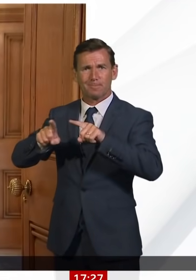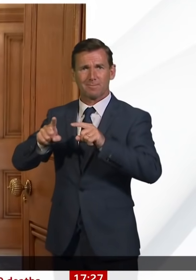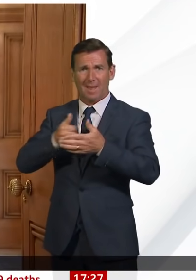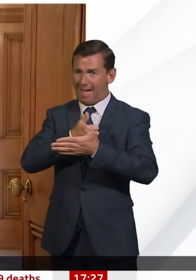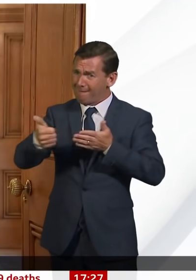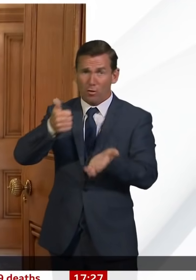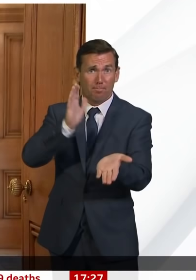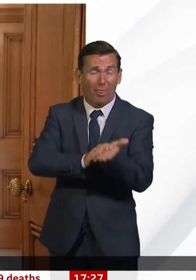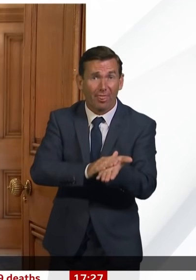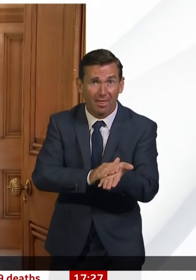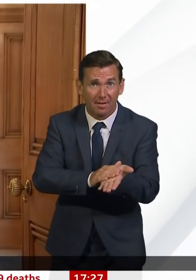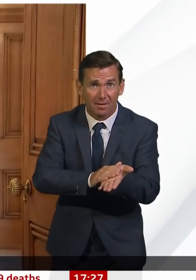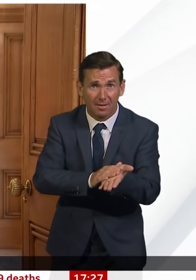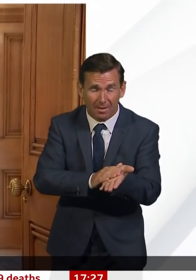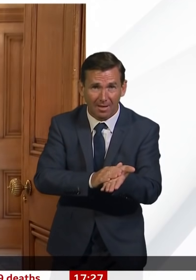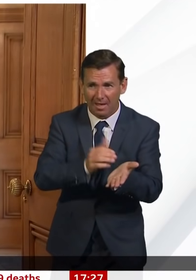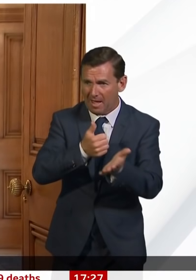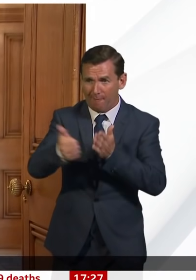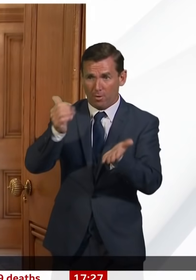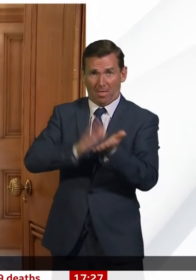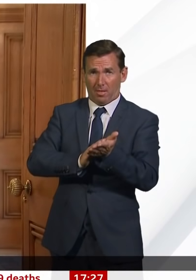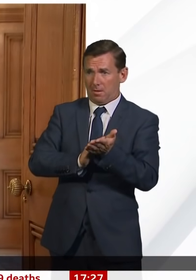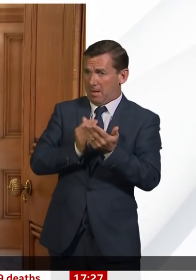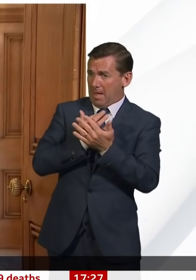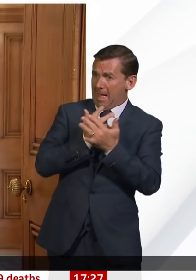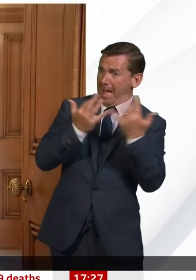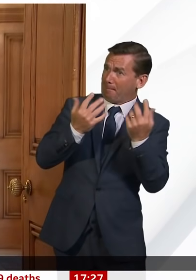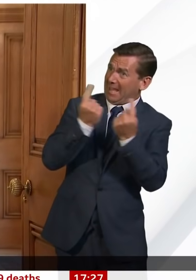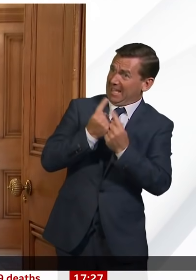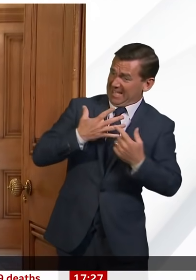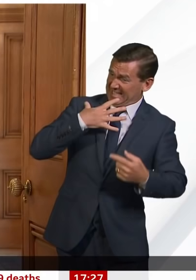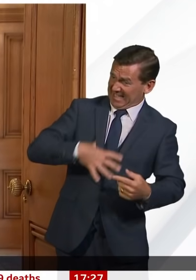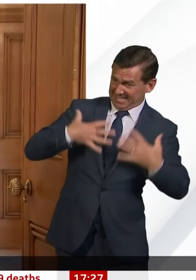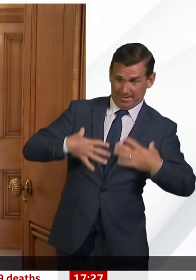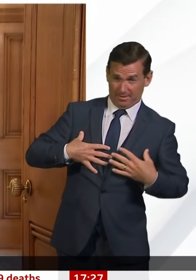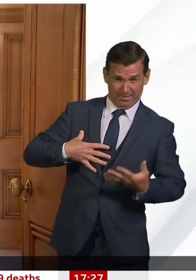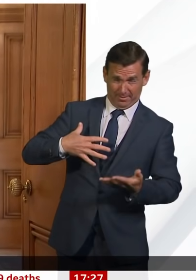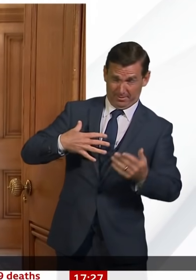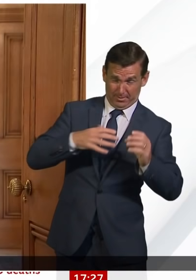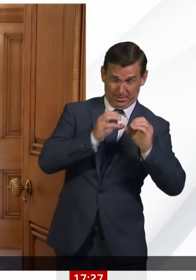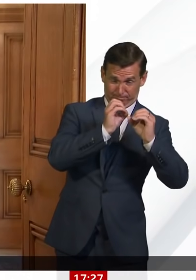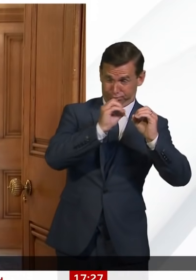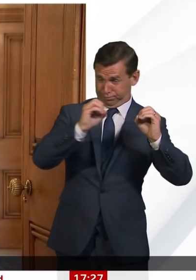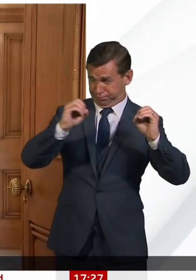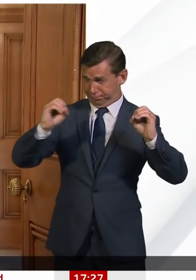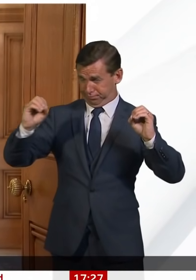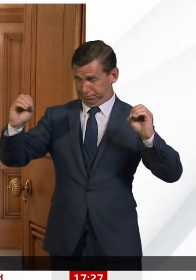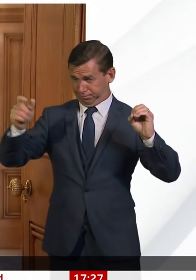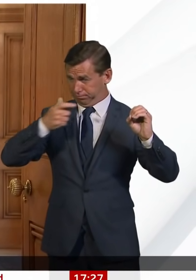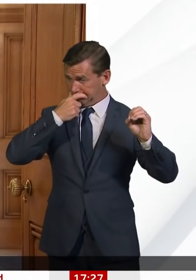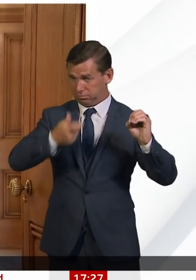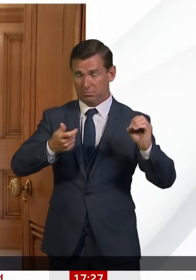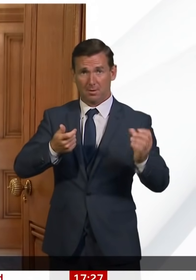month. I mean, it is the numbers of items that are needed are absolutely vast. And hence